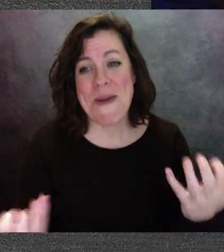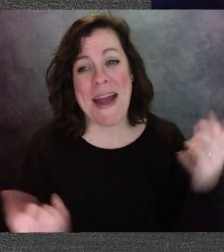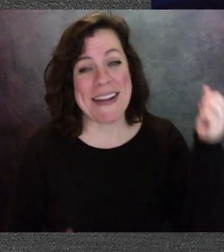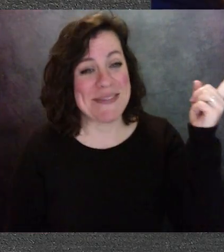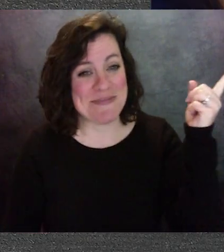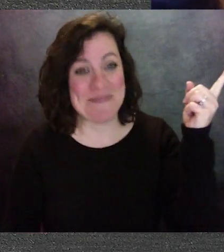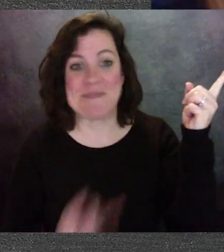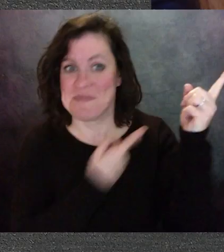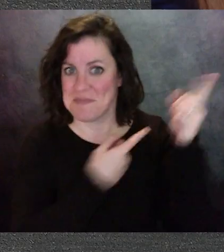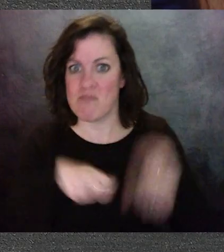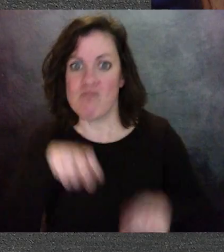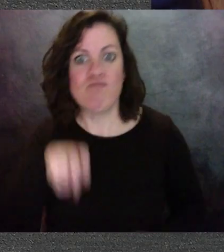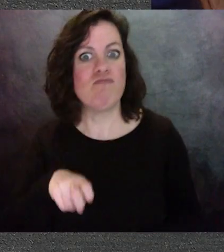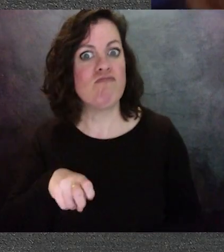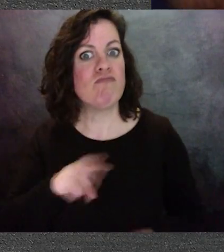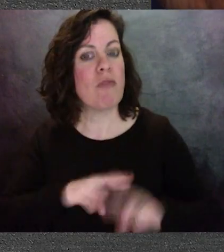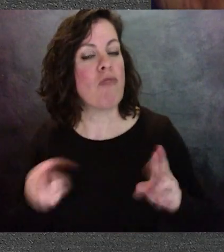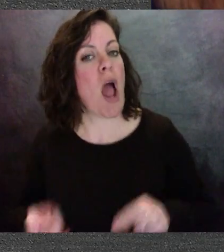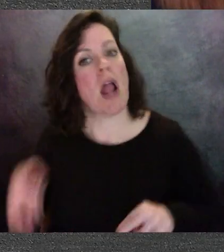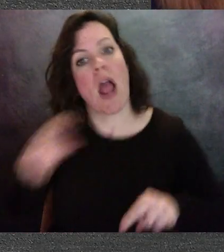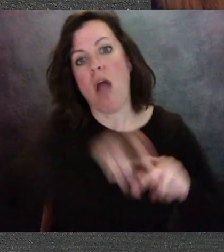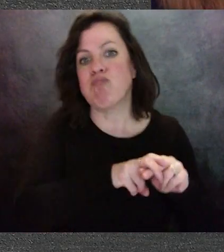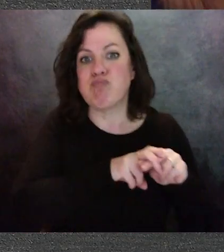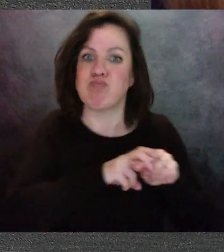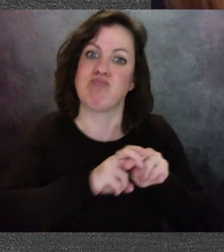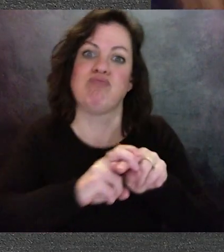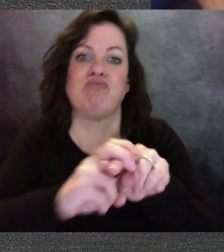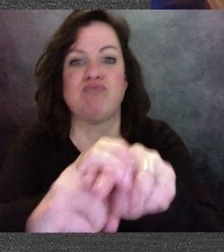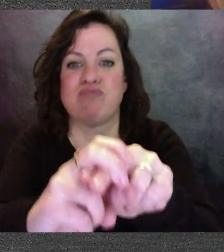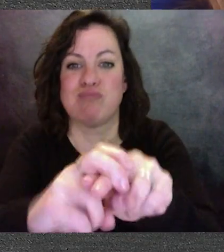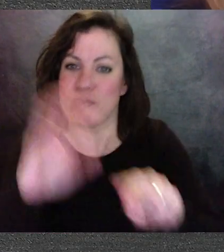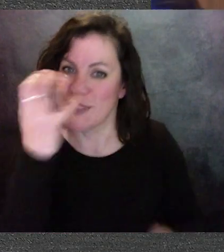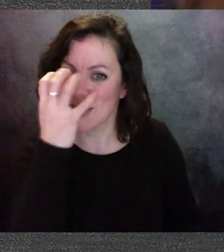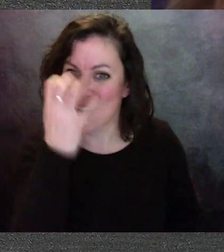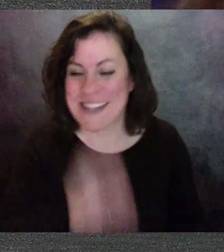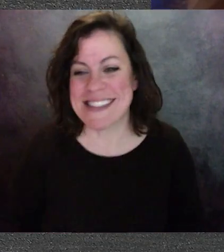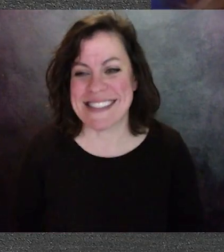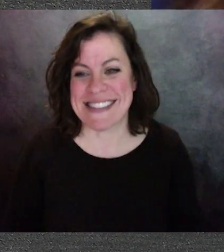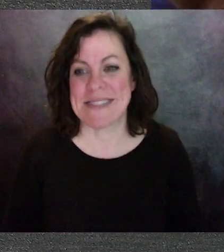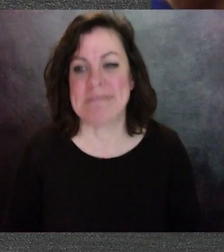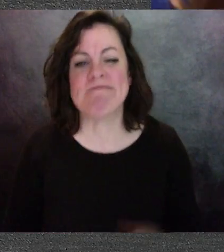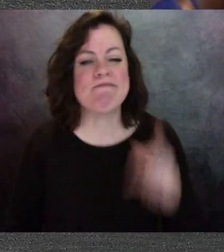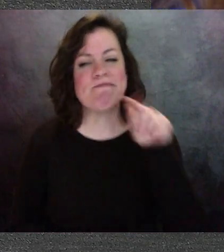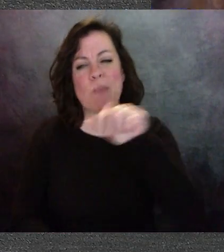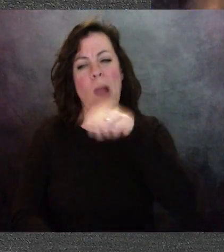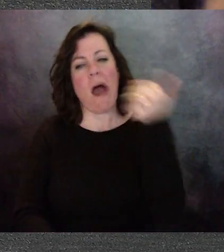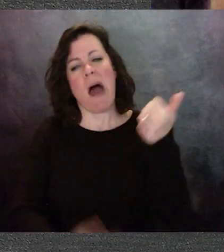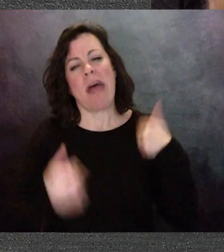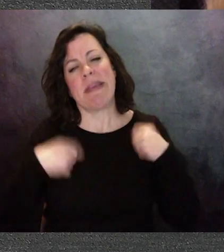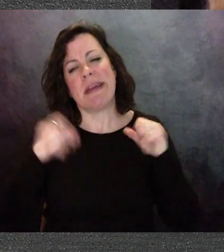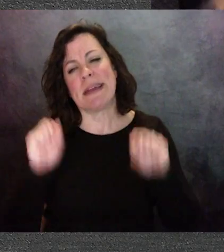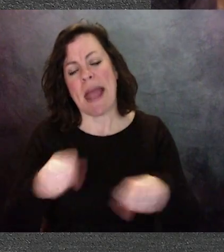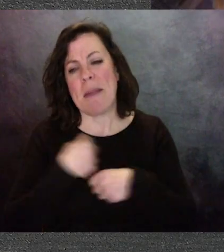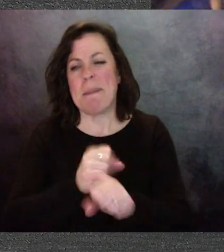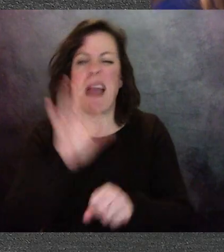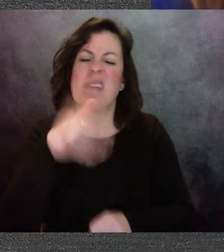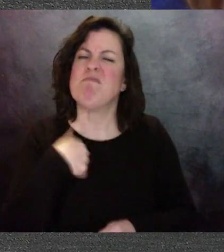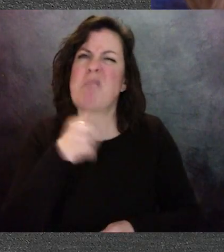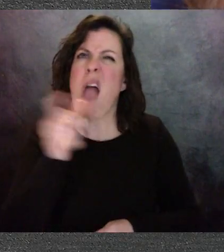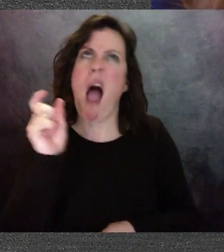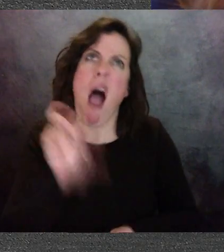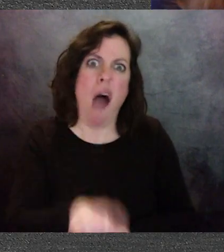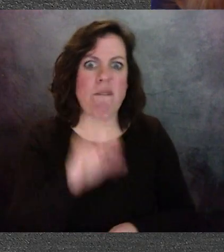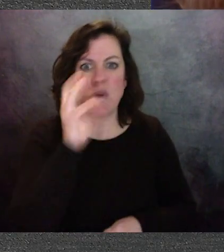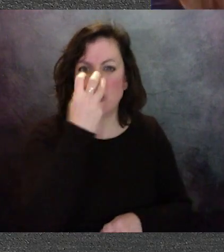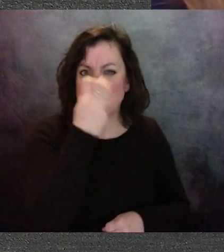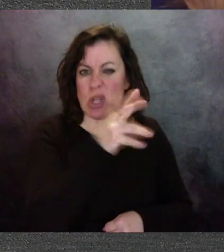to the next circus in the circus car. Let's see what else I can create. Now, you don't only have to make circus things, so I